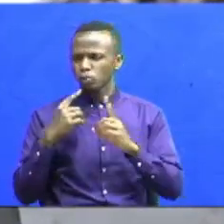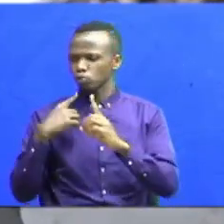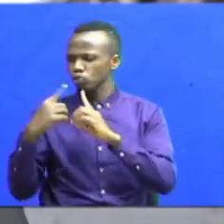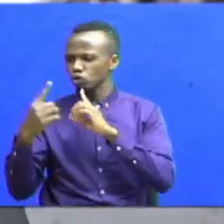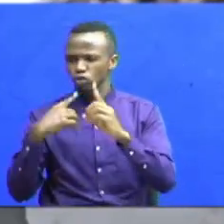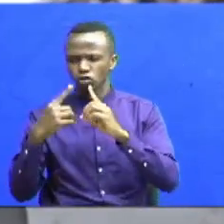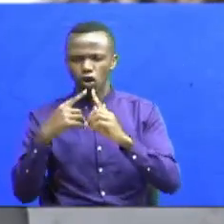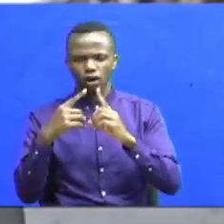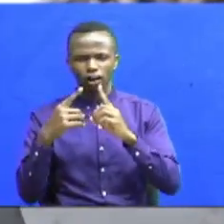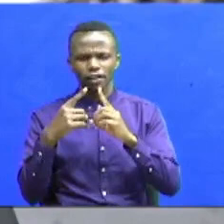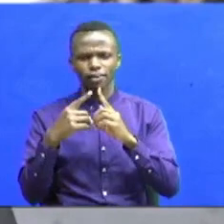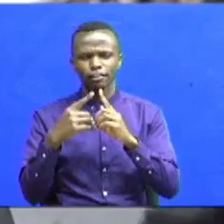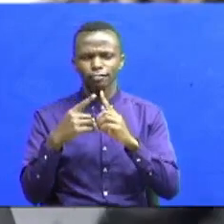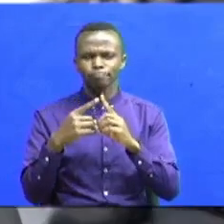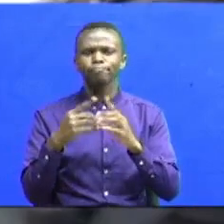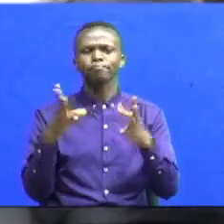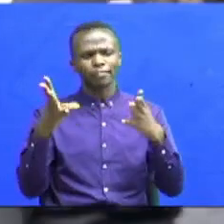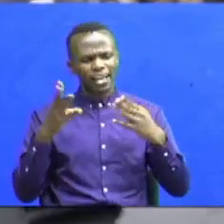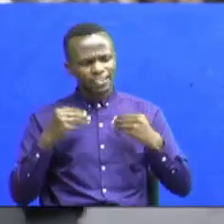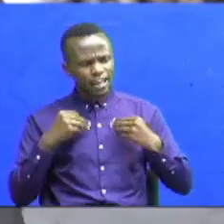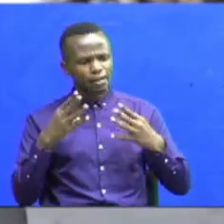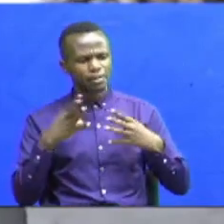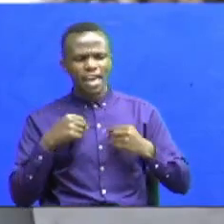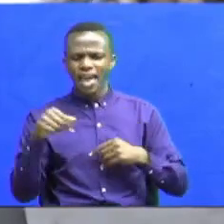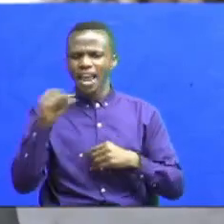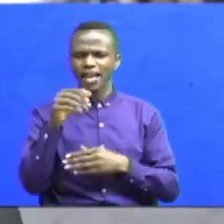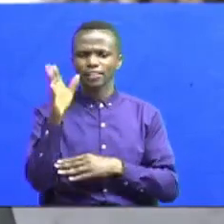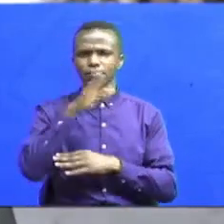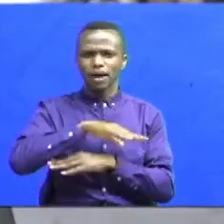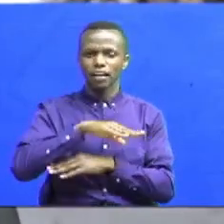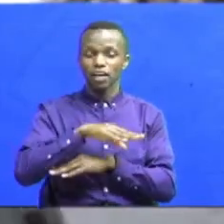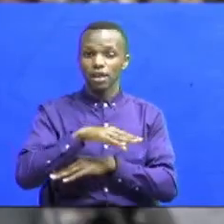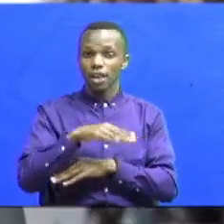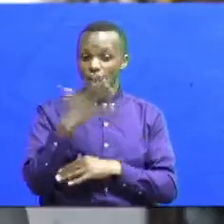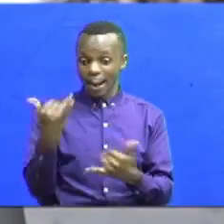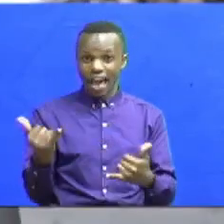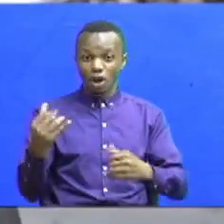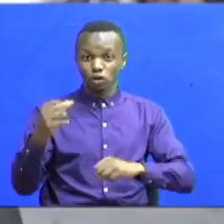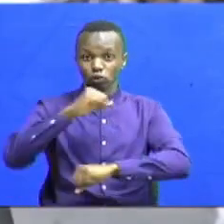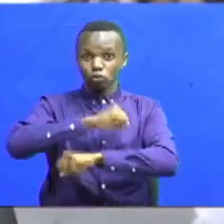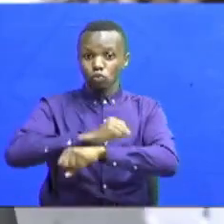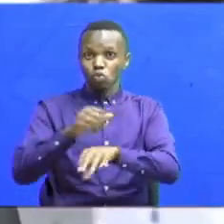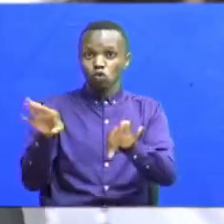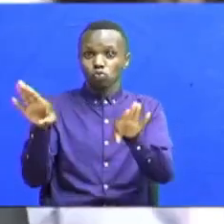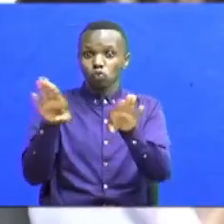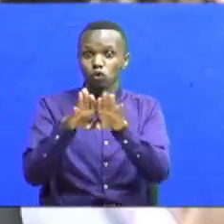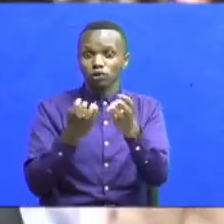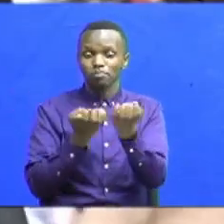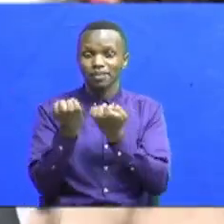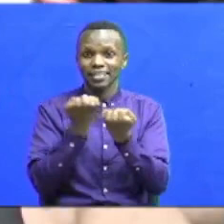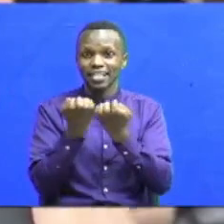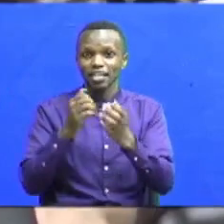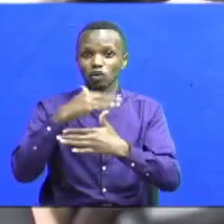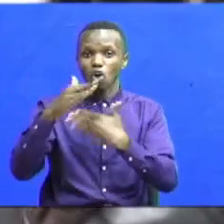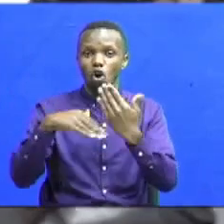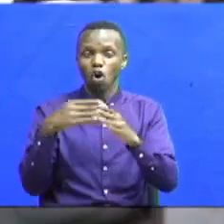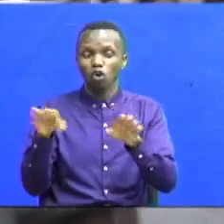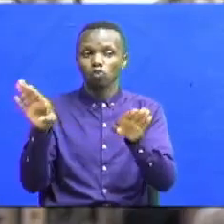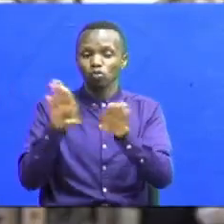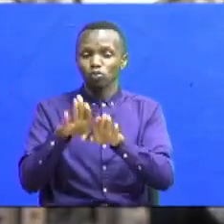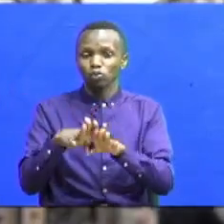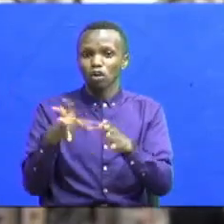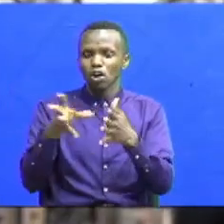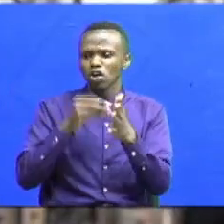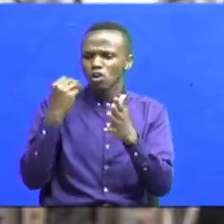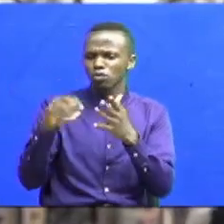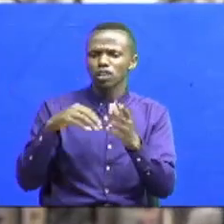wasikizane, na turegeree kazi zetu. Sababu sasa, angalia, shule leo zimefungwa, biashara leo zimefungwa. We are losing in all signs.